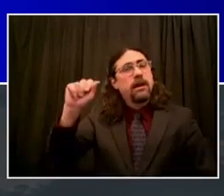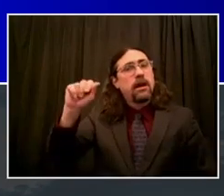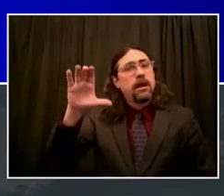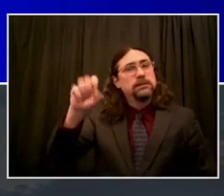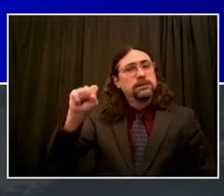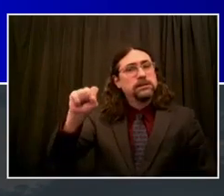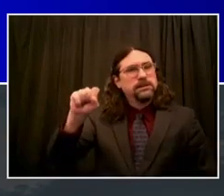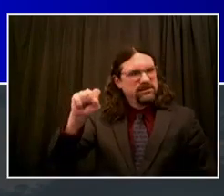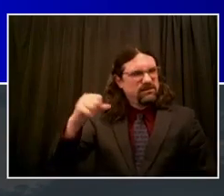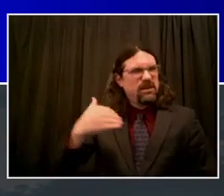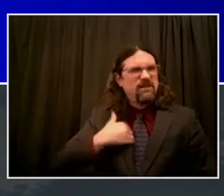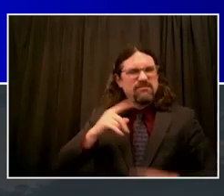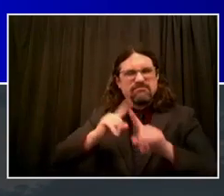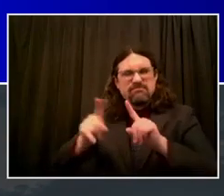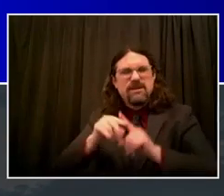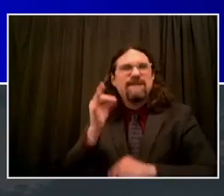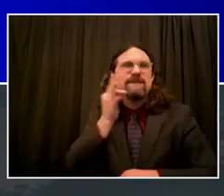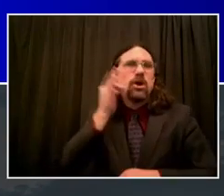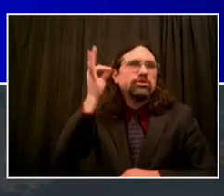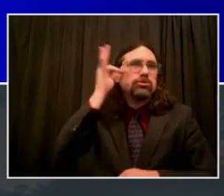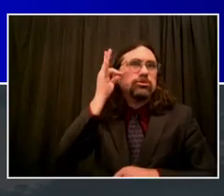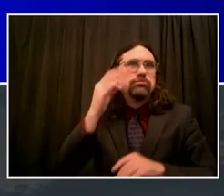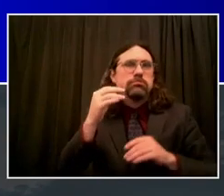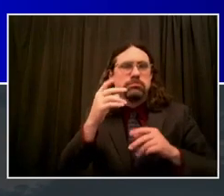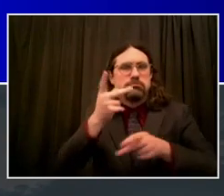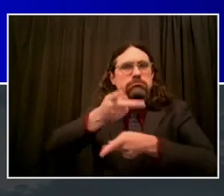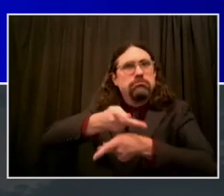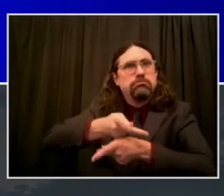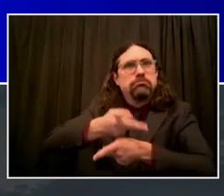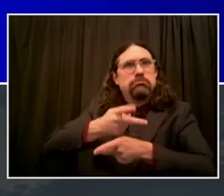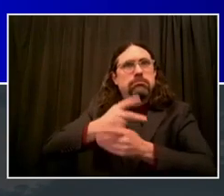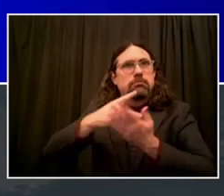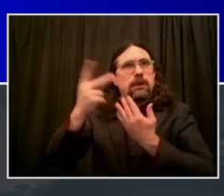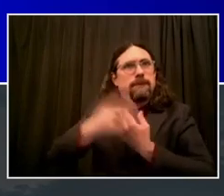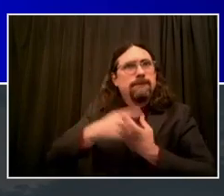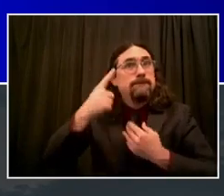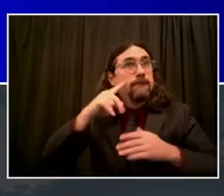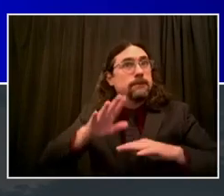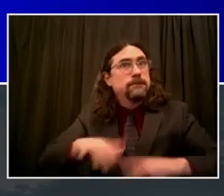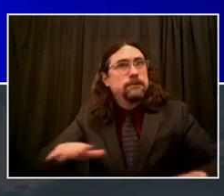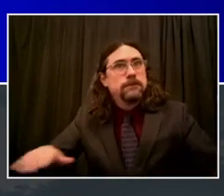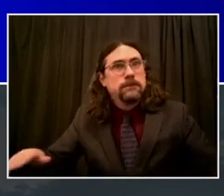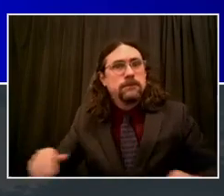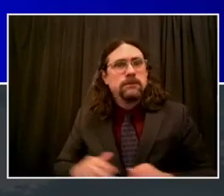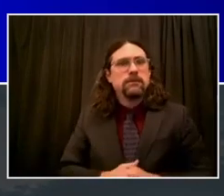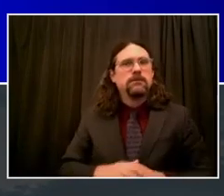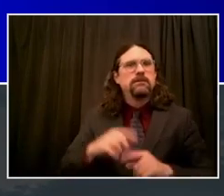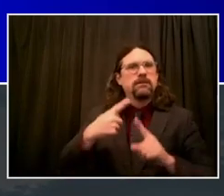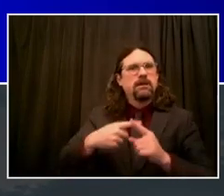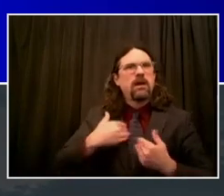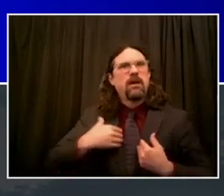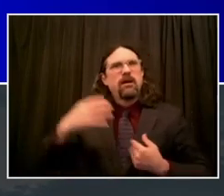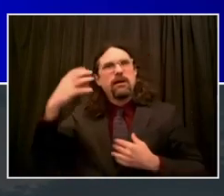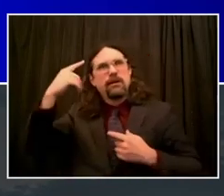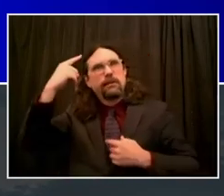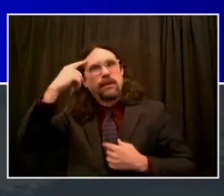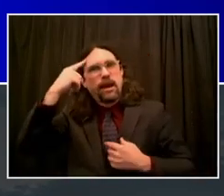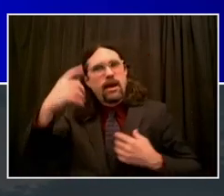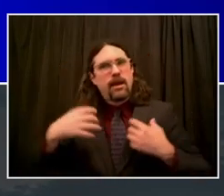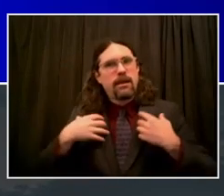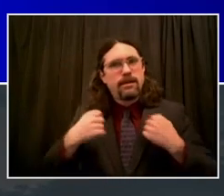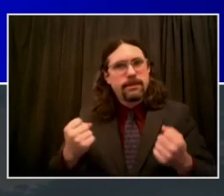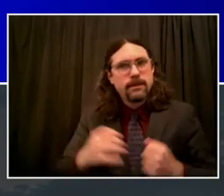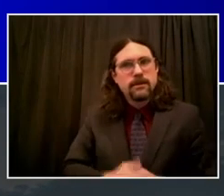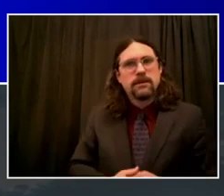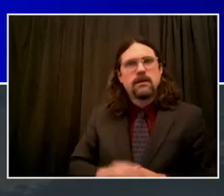all of these nonprofit organizations. What kinds of things they do? They work on mental health. They work on homeless outreach. They work with young people. They do